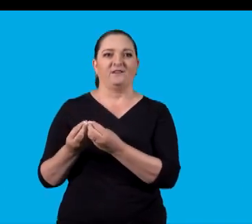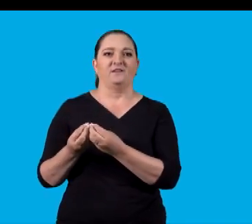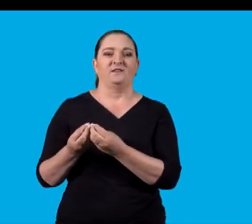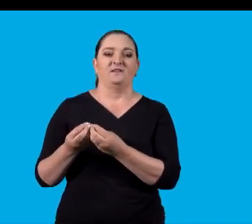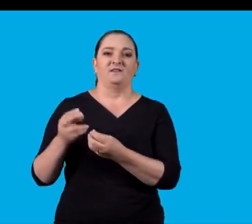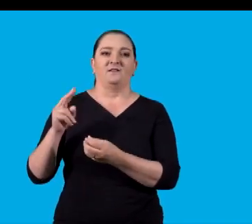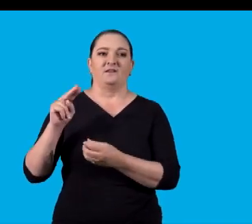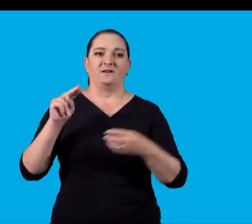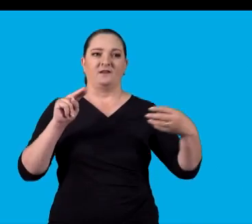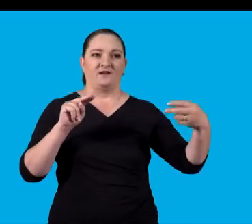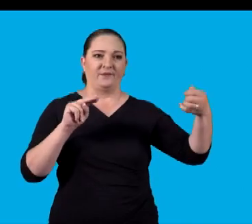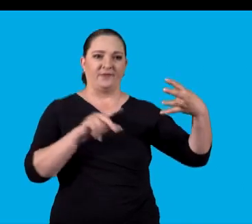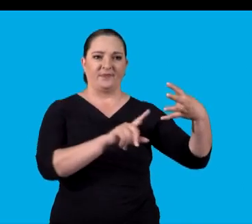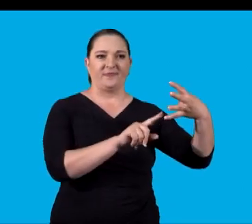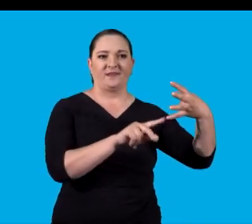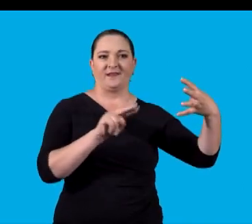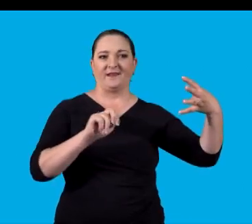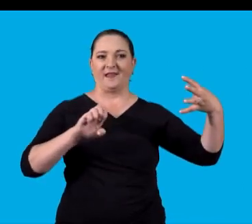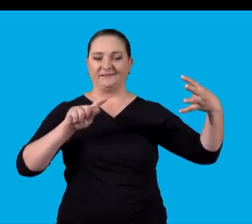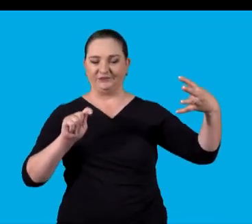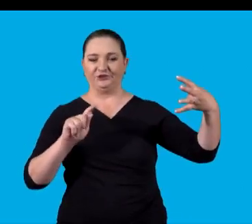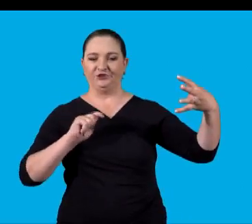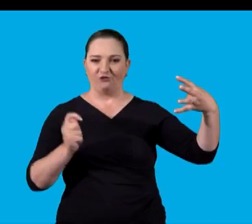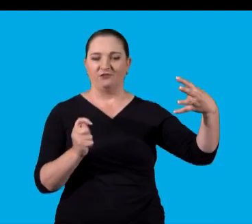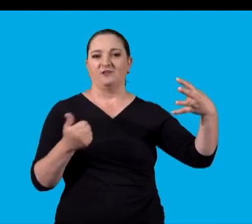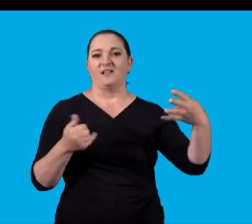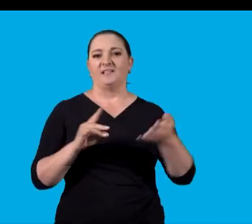net change in cash and cash equivalents.